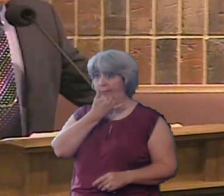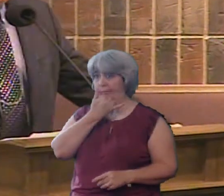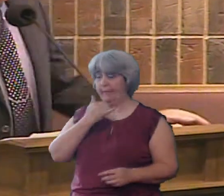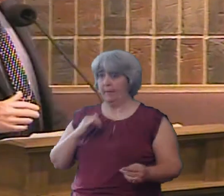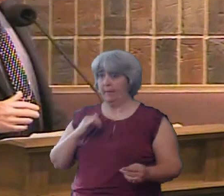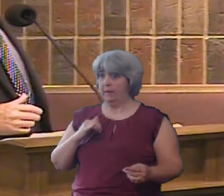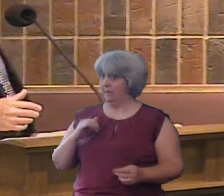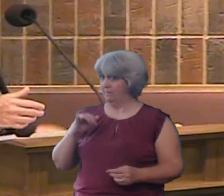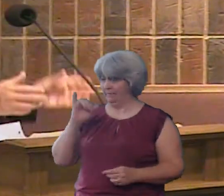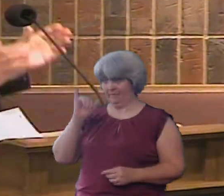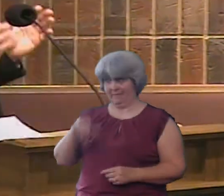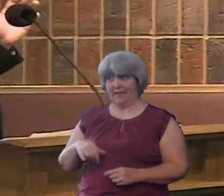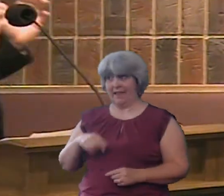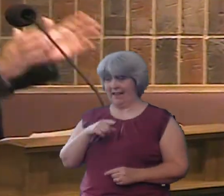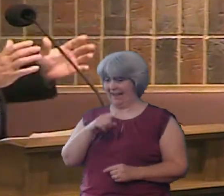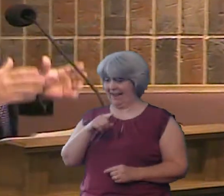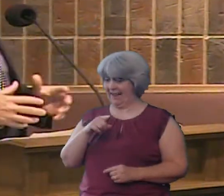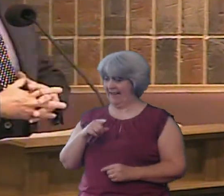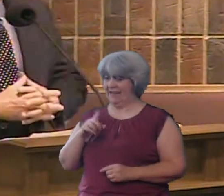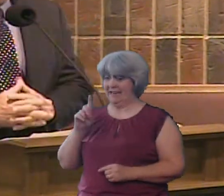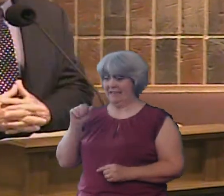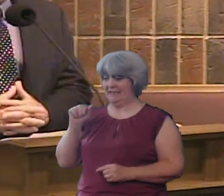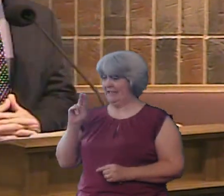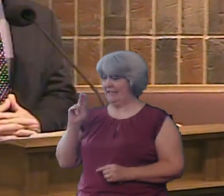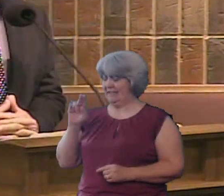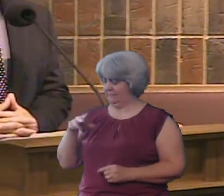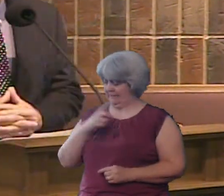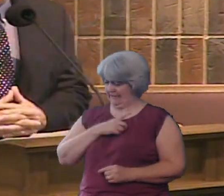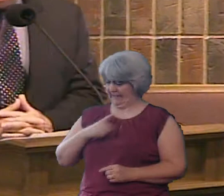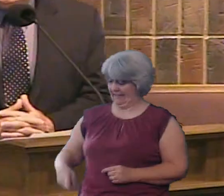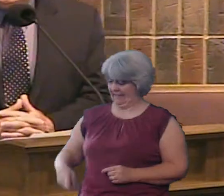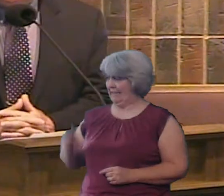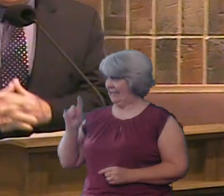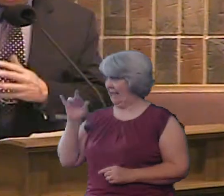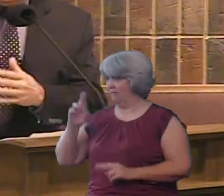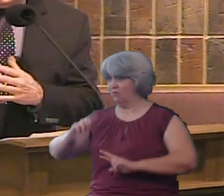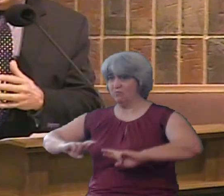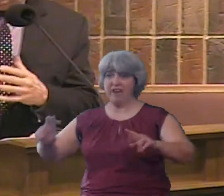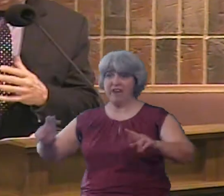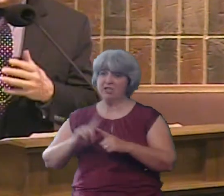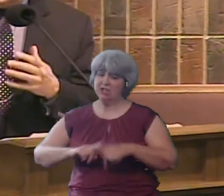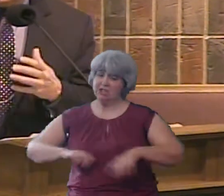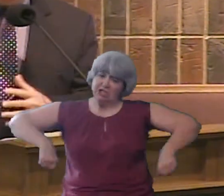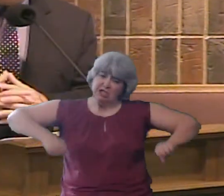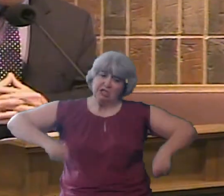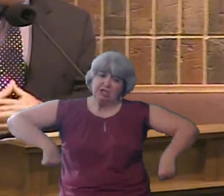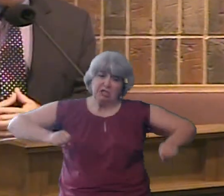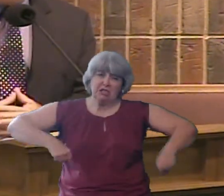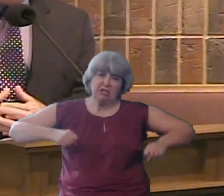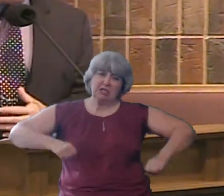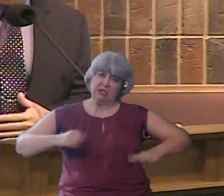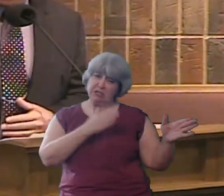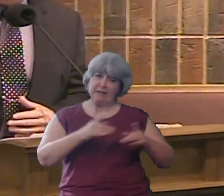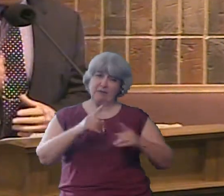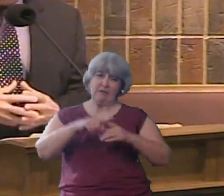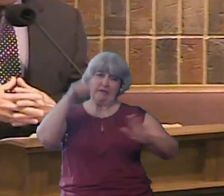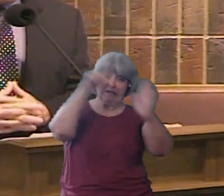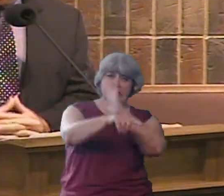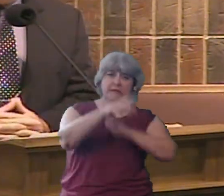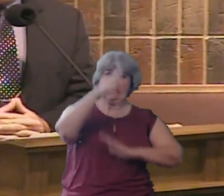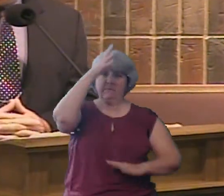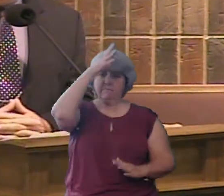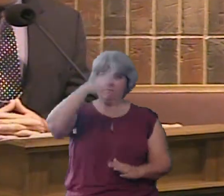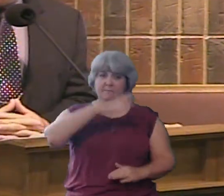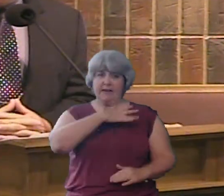he is intent on bringing about the death of a man, and Abigail, this godly woman, comes out